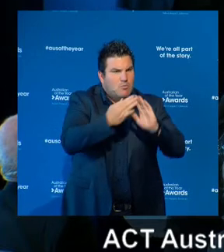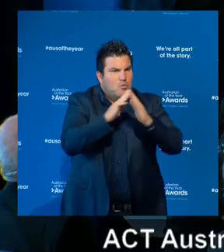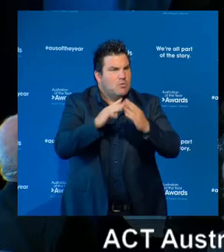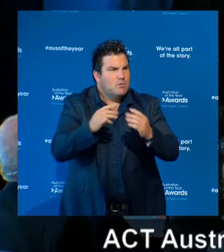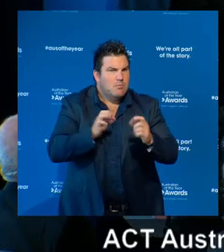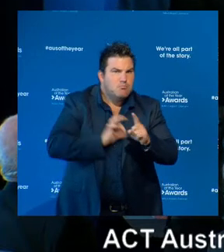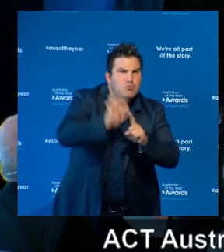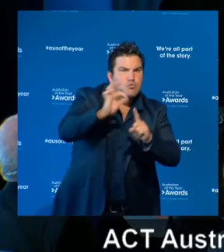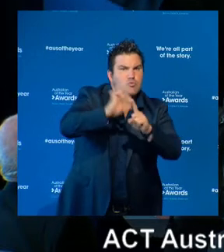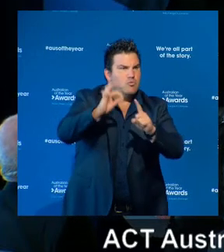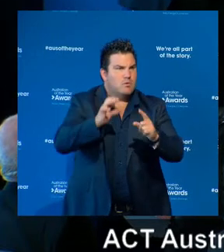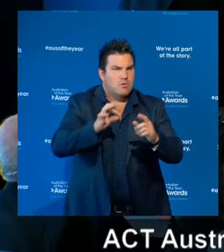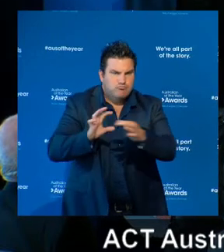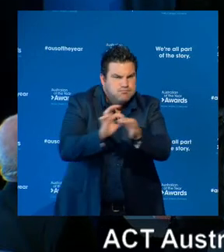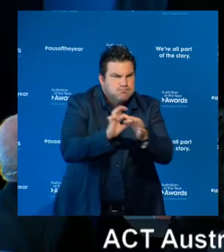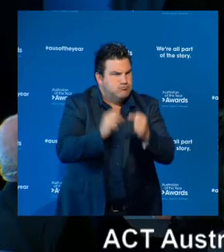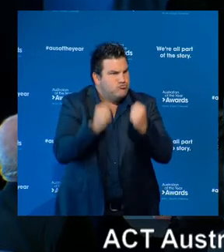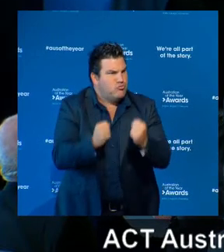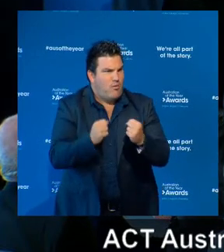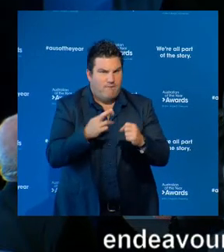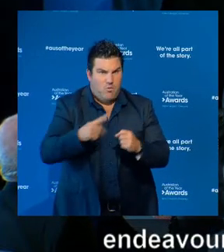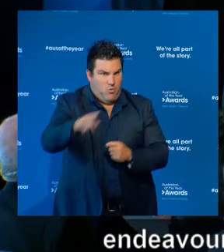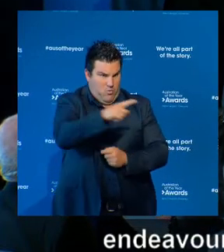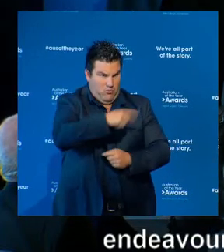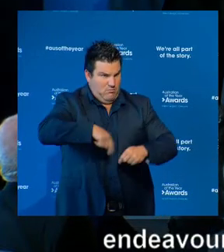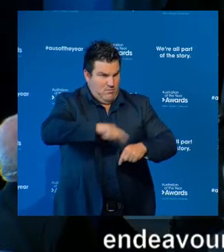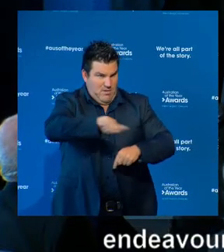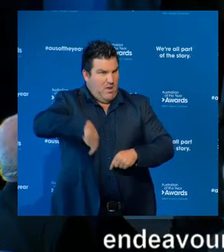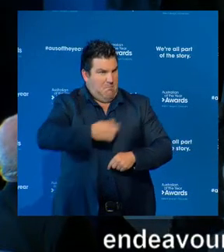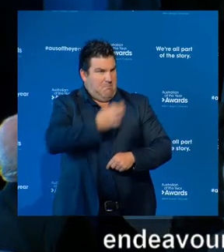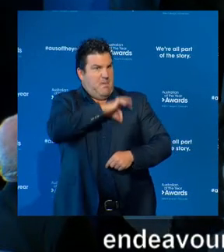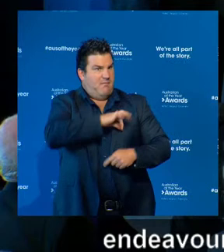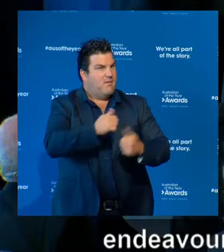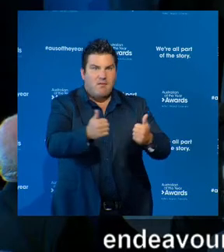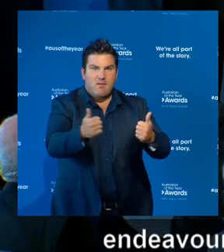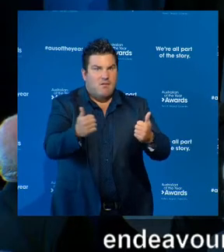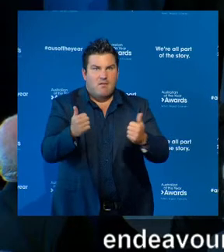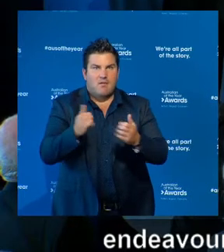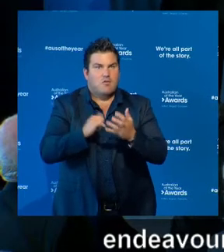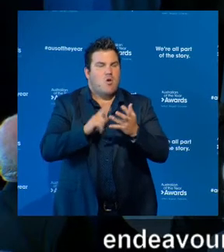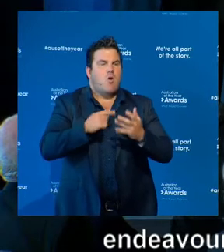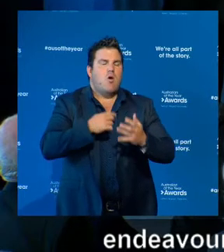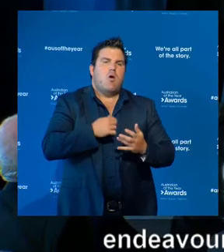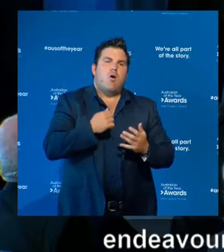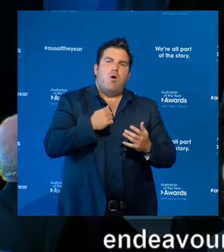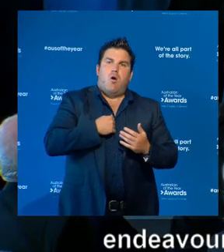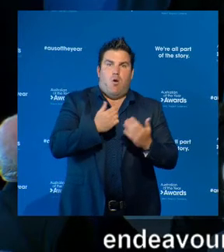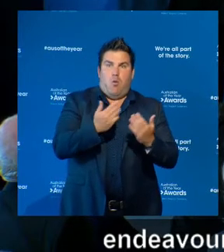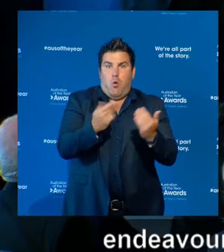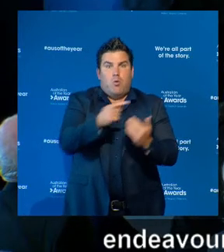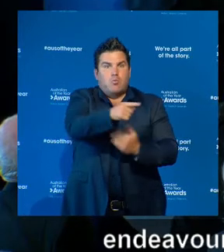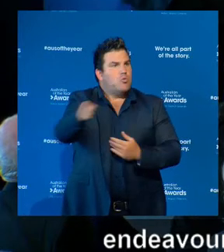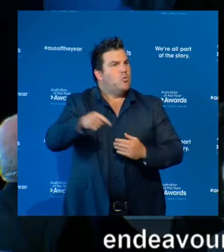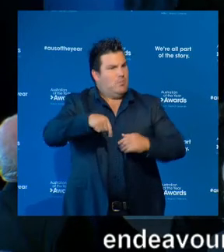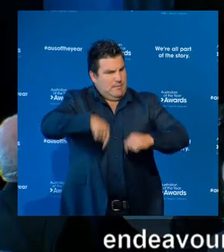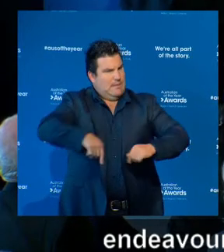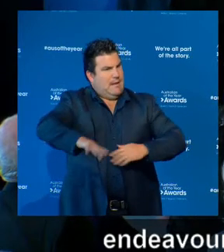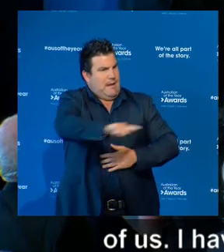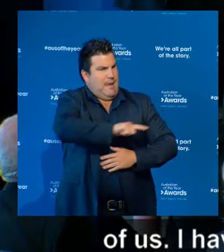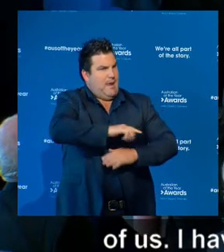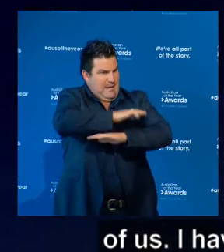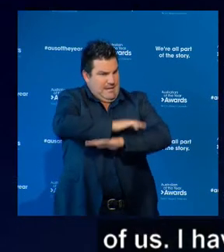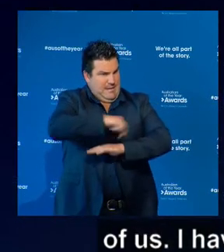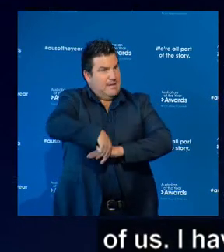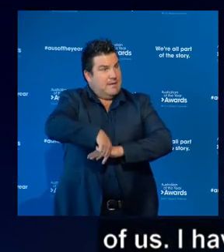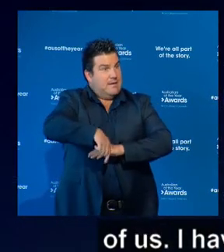for all of us. I have been asked to welcome you all here this evening to the land of the Ngunnawal